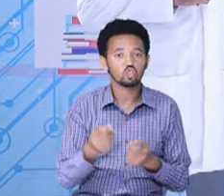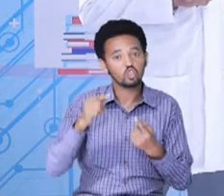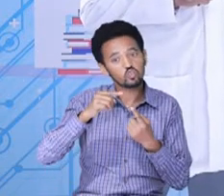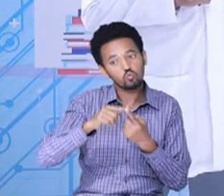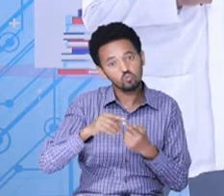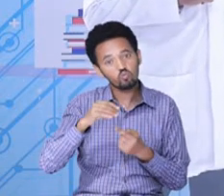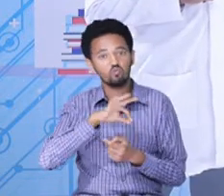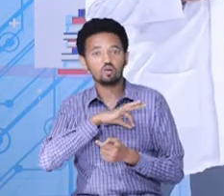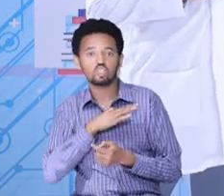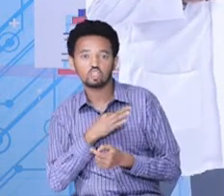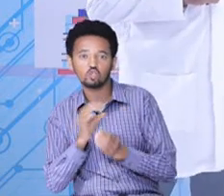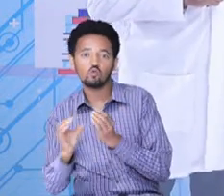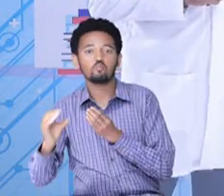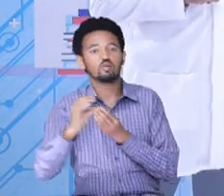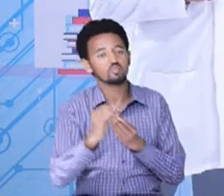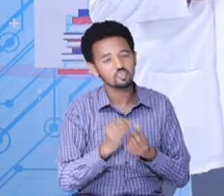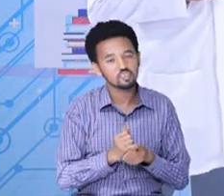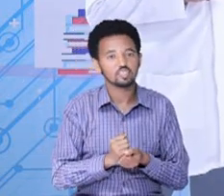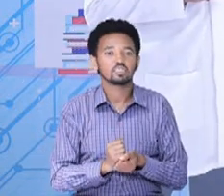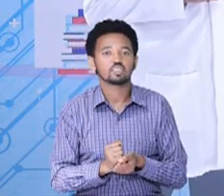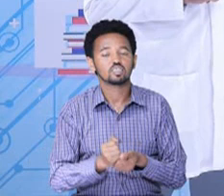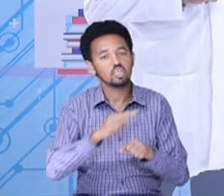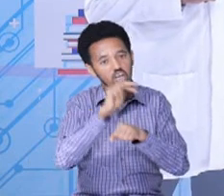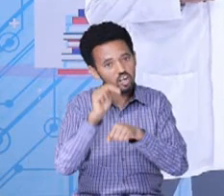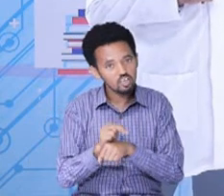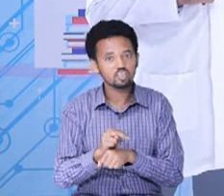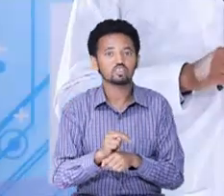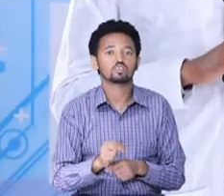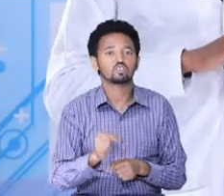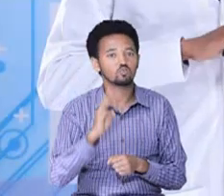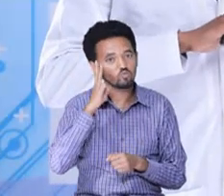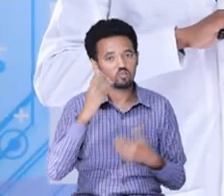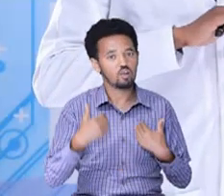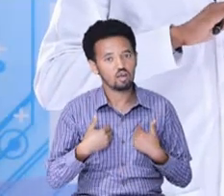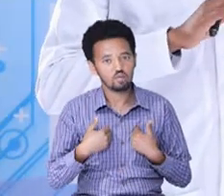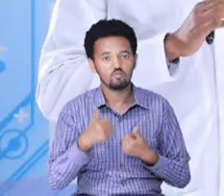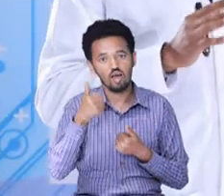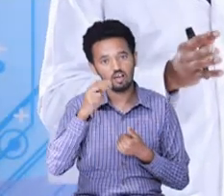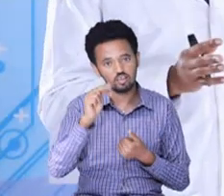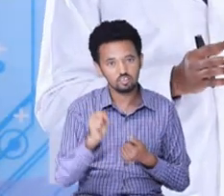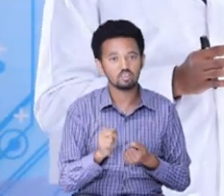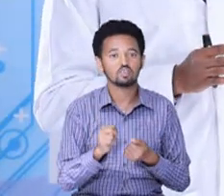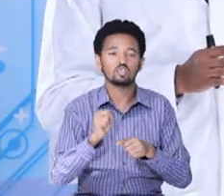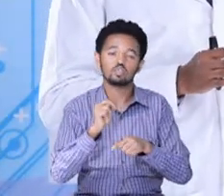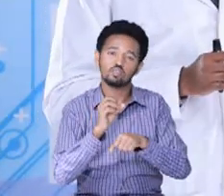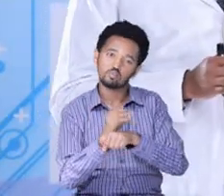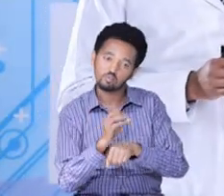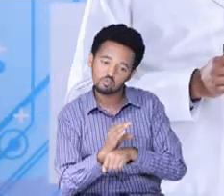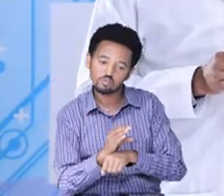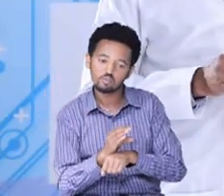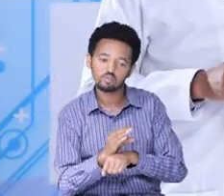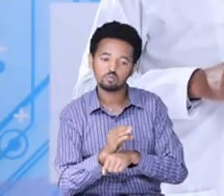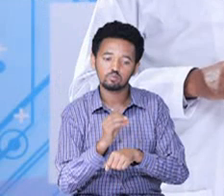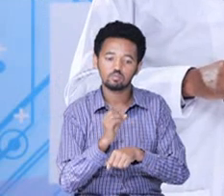French Commonwealth. The French Commonwealth nation, the community would have an executive council. The